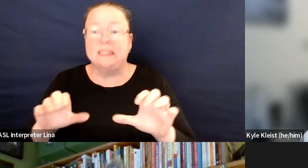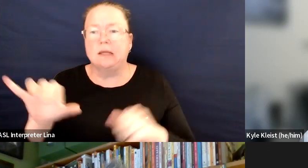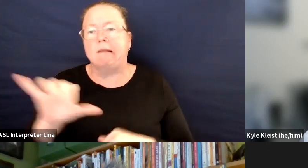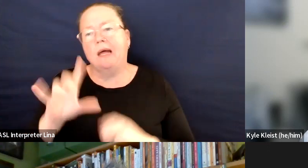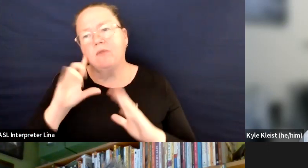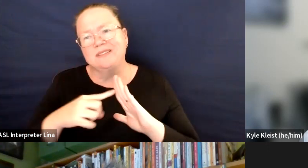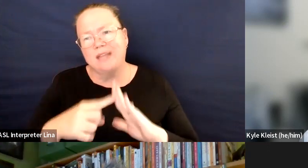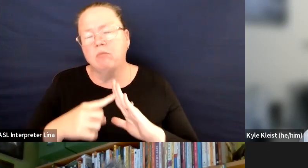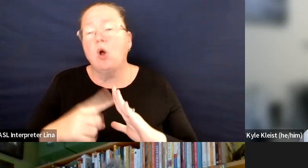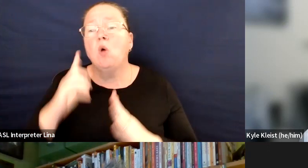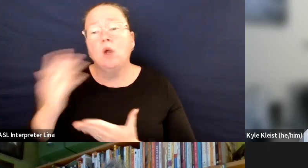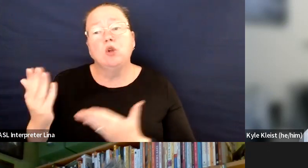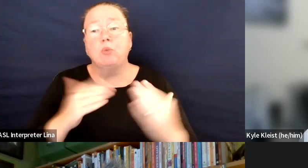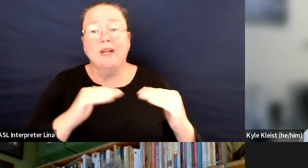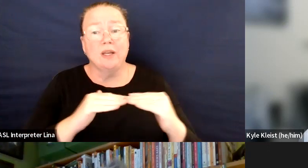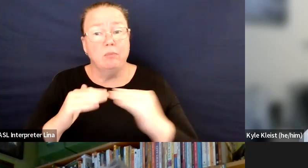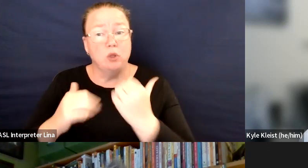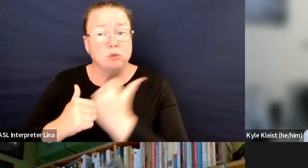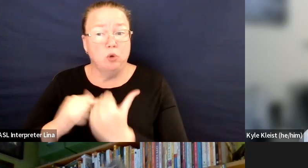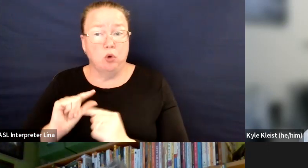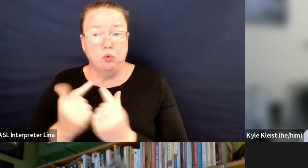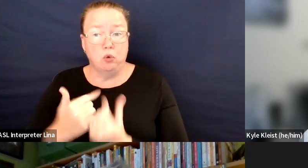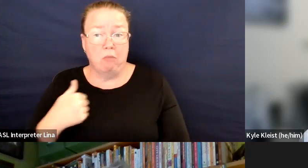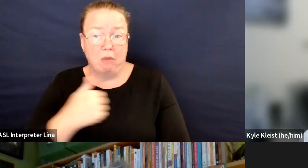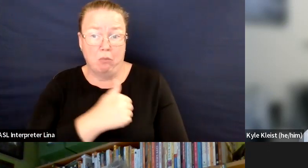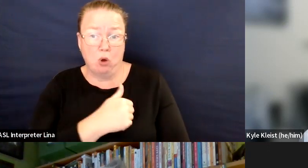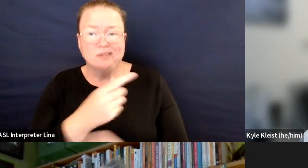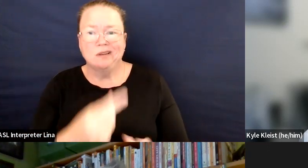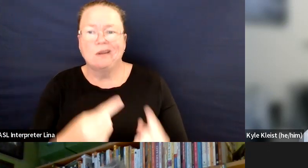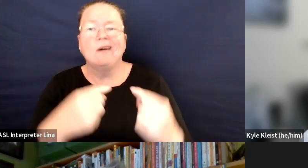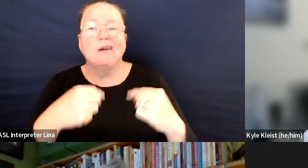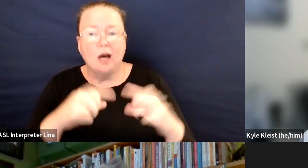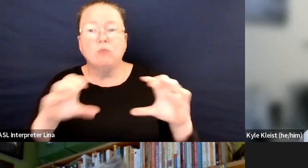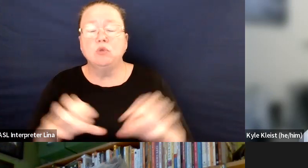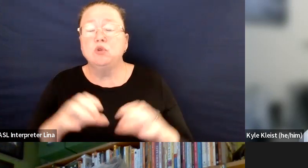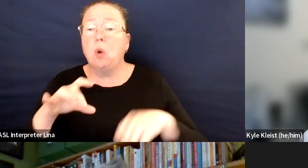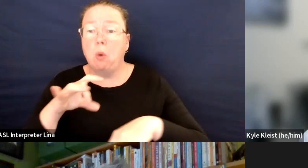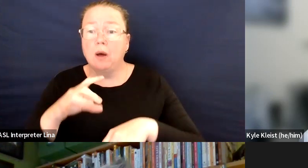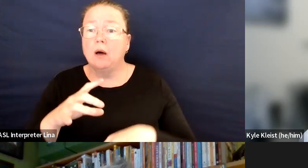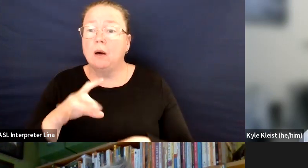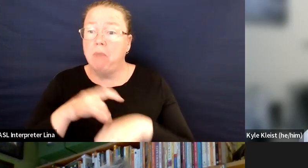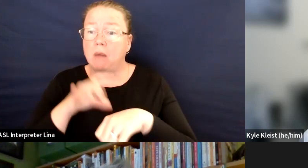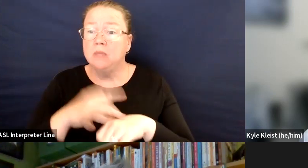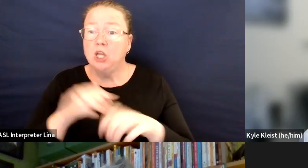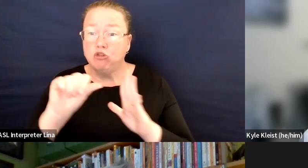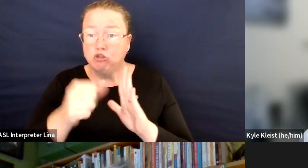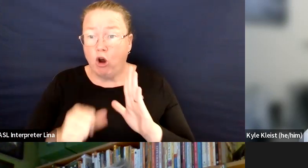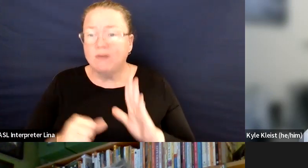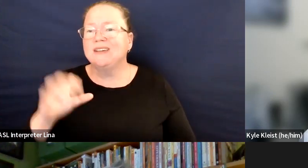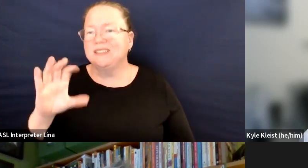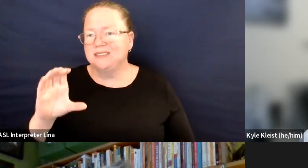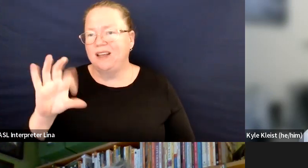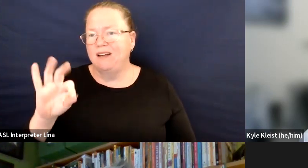to be bringing in peer support group members to do pumpkin carving with us for the CFILC